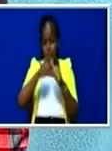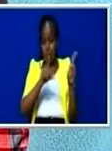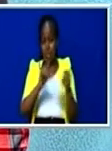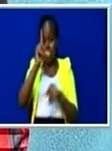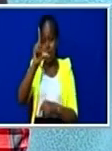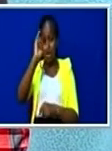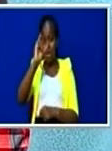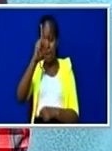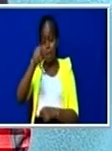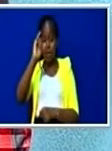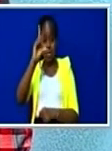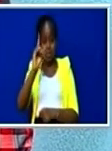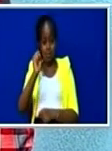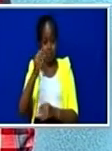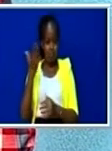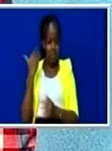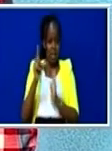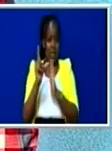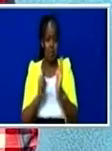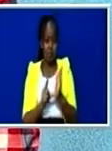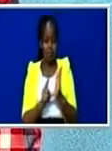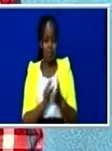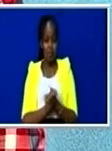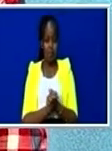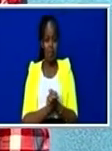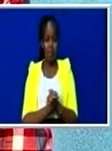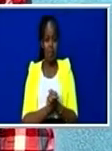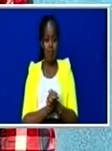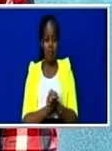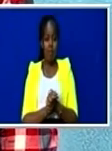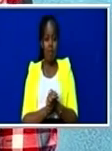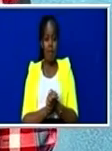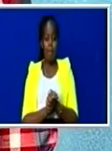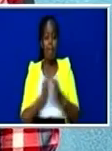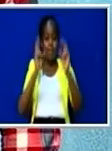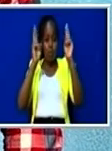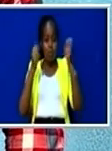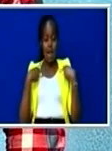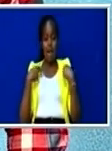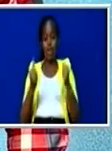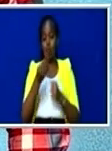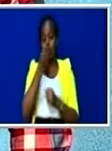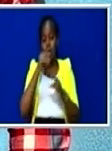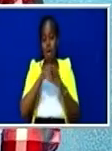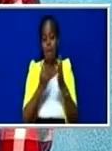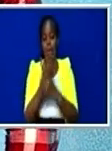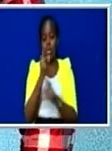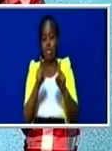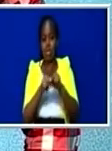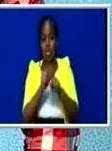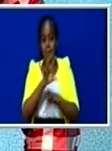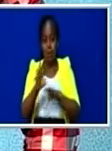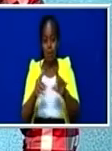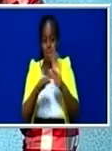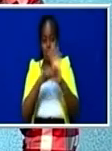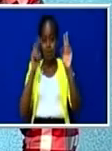Yes. Sure. The topic was nutrition in plants and animals. Yeah. The